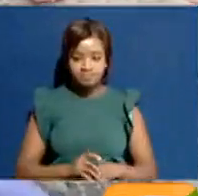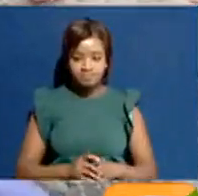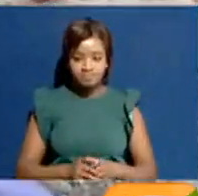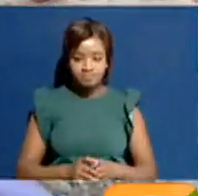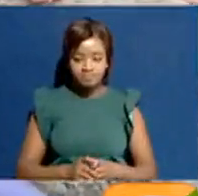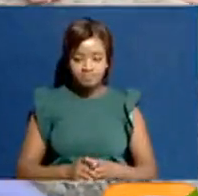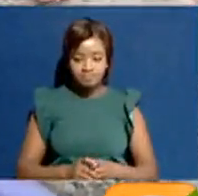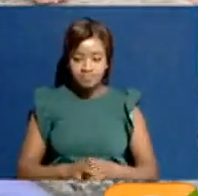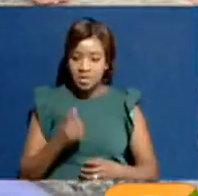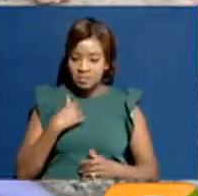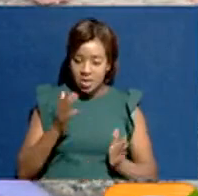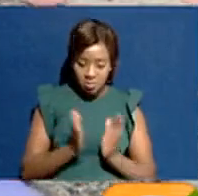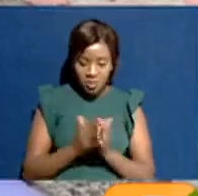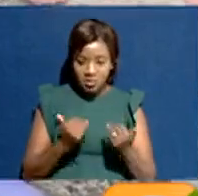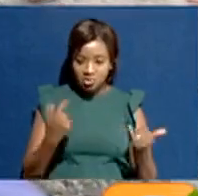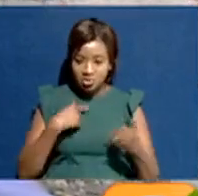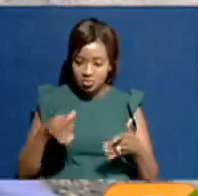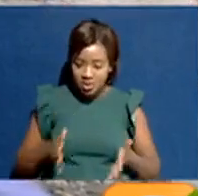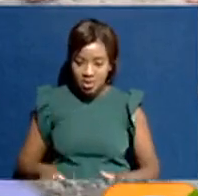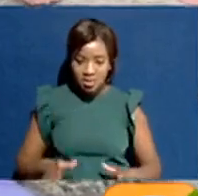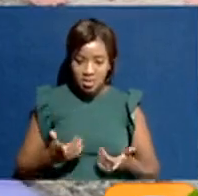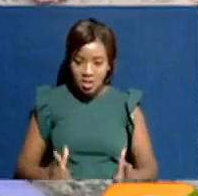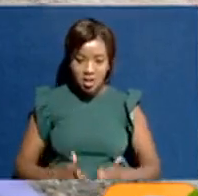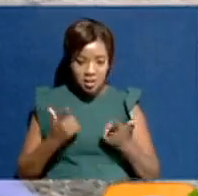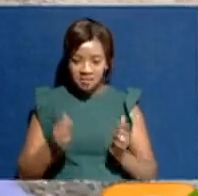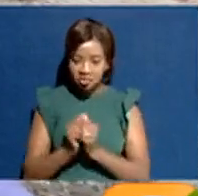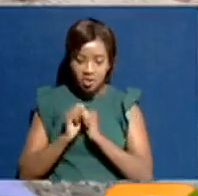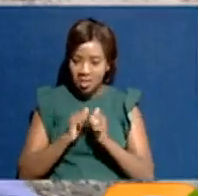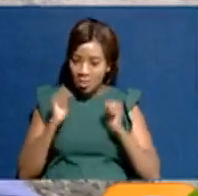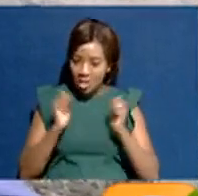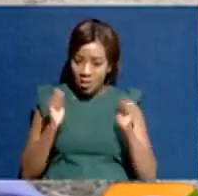Kishi na watoto wangu vizuri na nilikuwa natakia maisha mazuri.